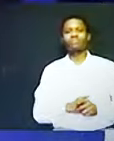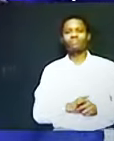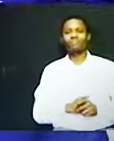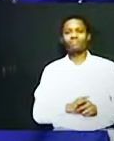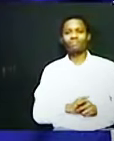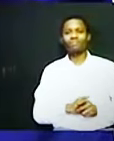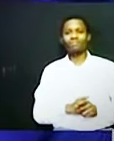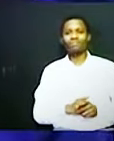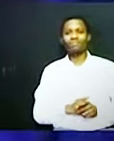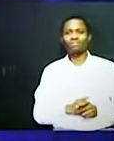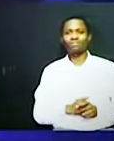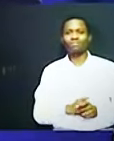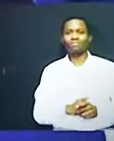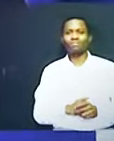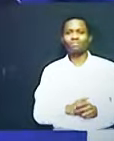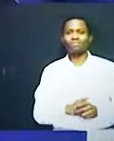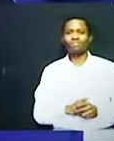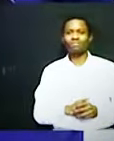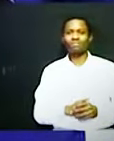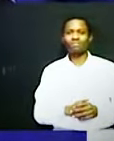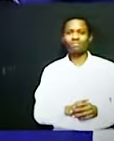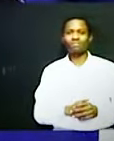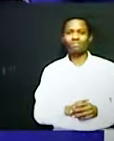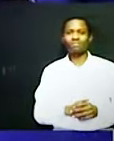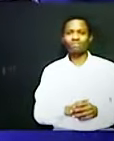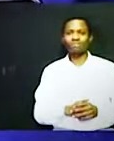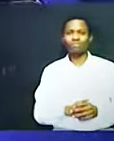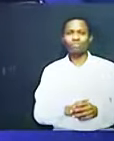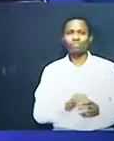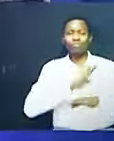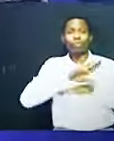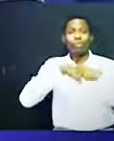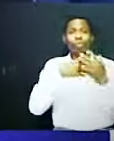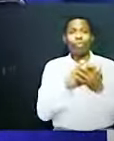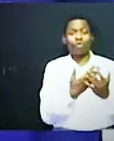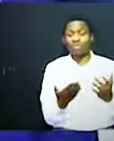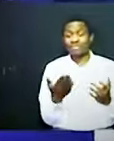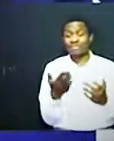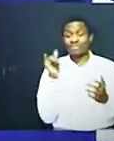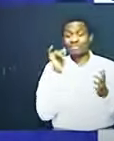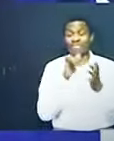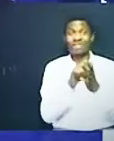All that belongs to the Father is mine, says